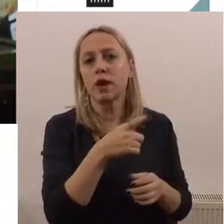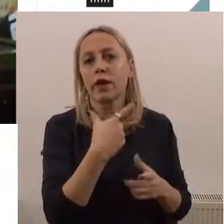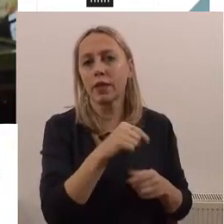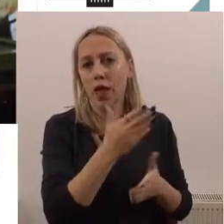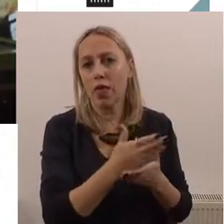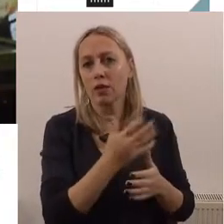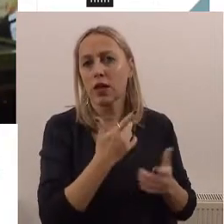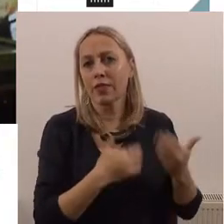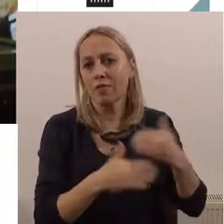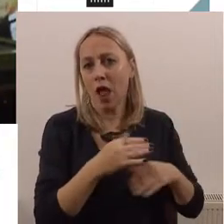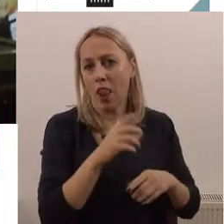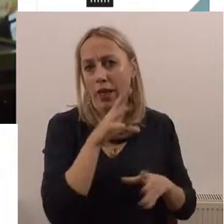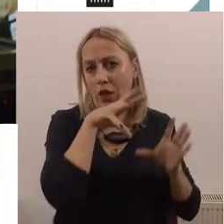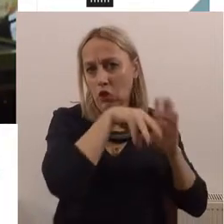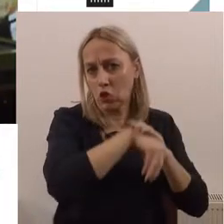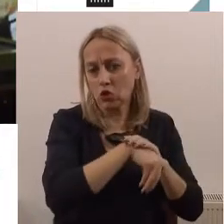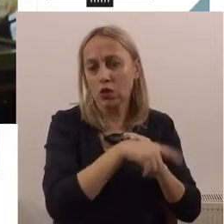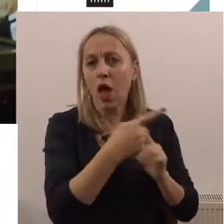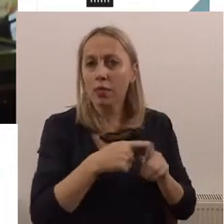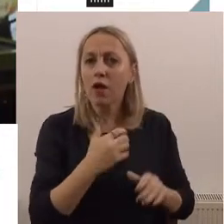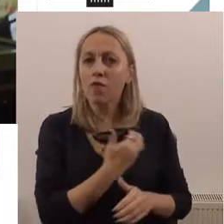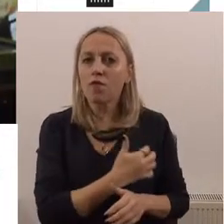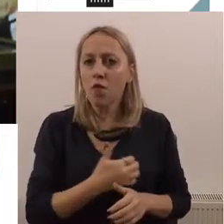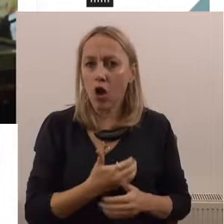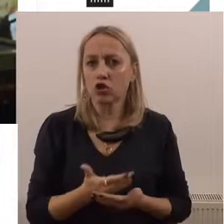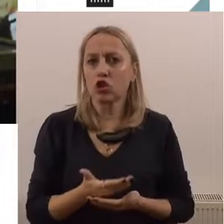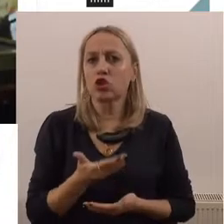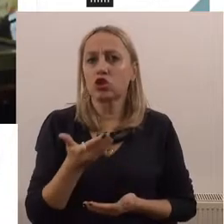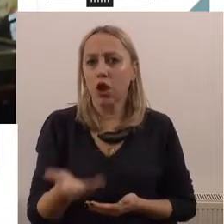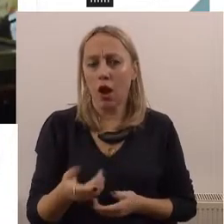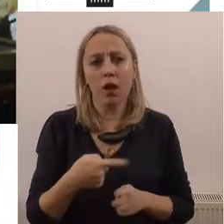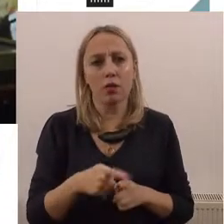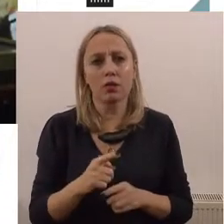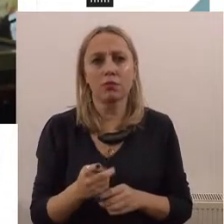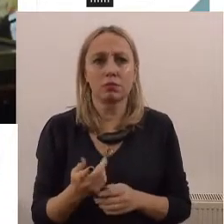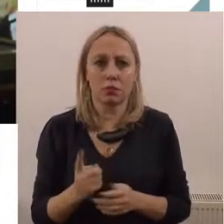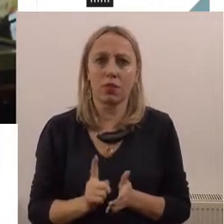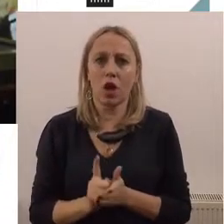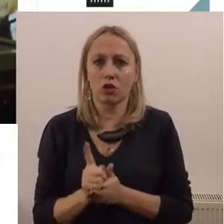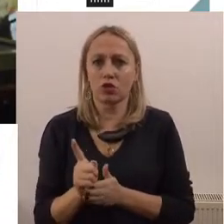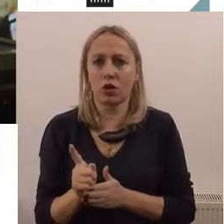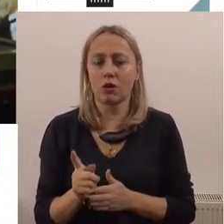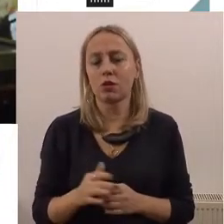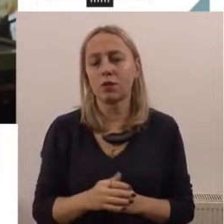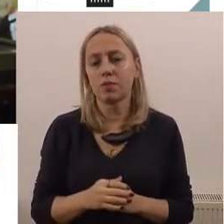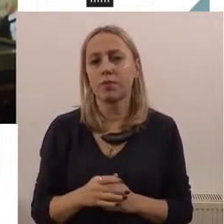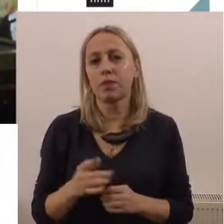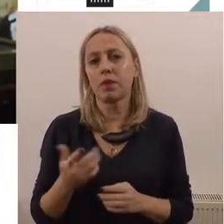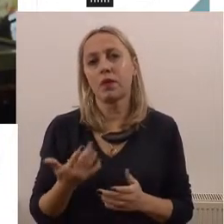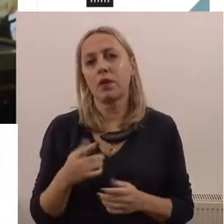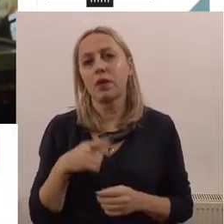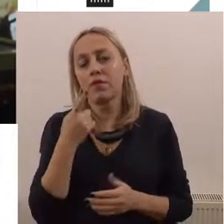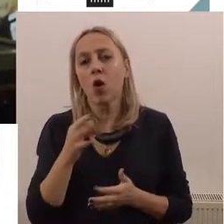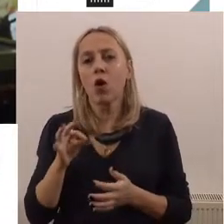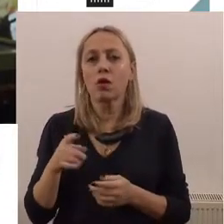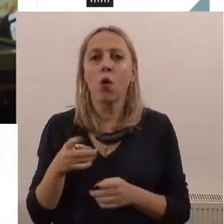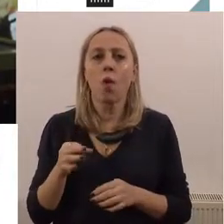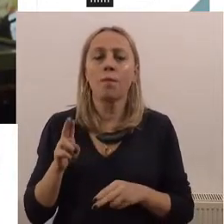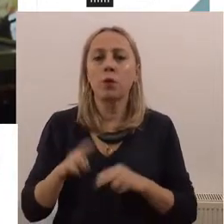or demonstrate disability in the objects of art, which is an important step.